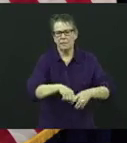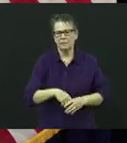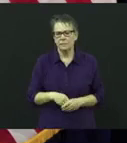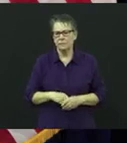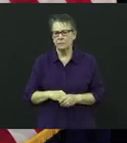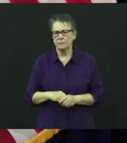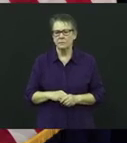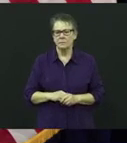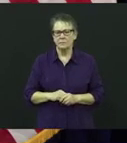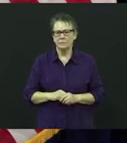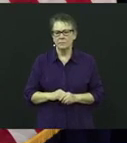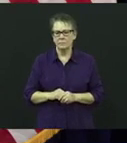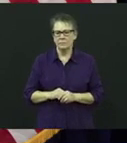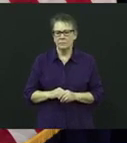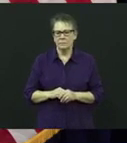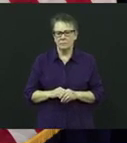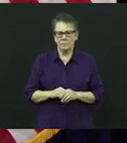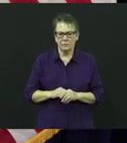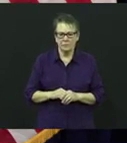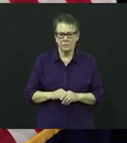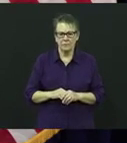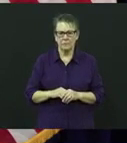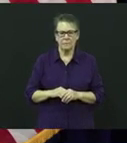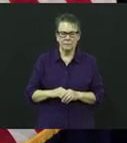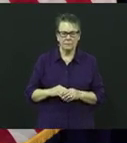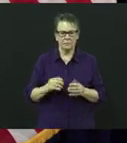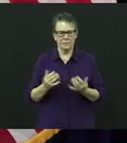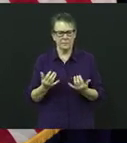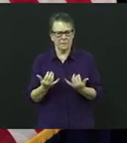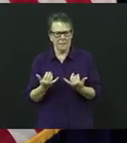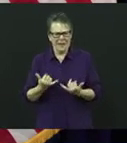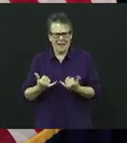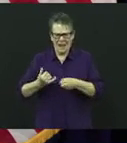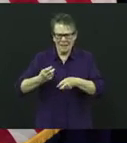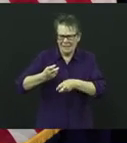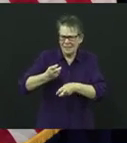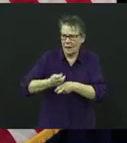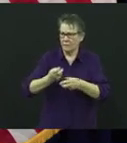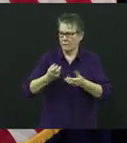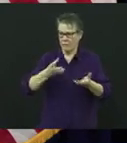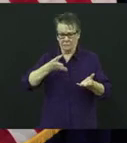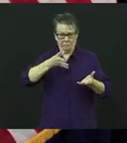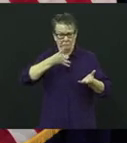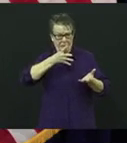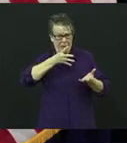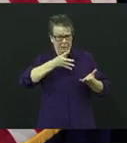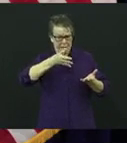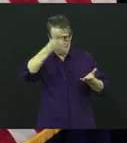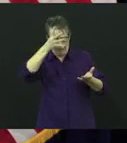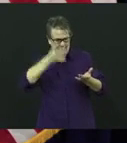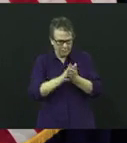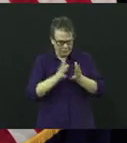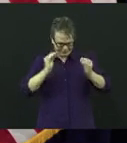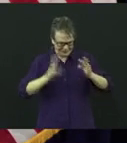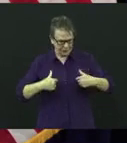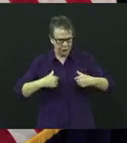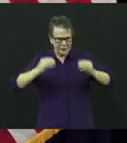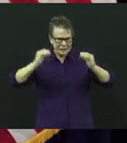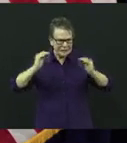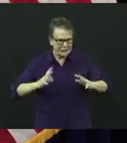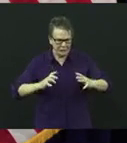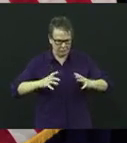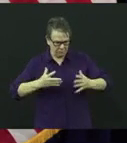now have to pick up the title of test proctor as well. I've got no other, John, before you ask it, I've got no other update